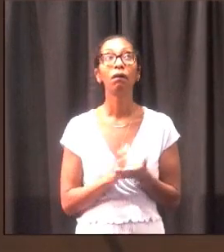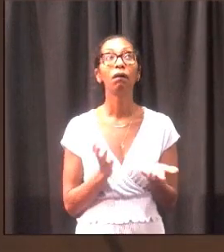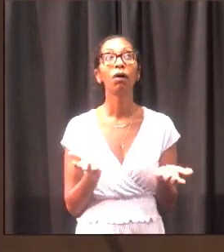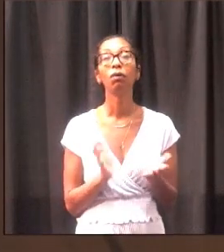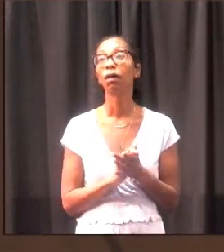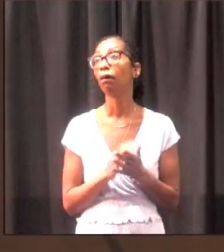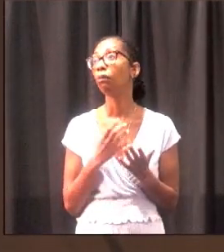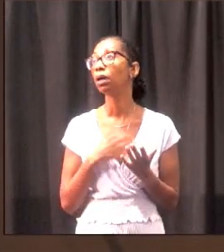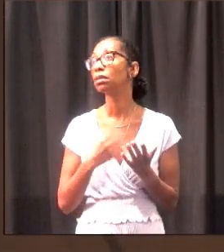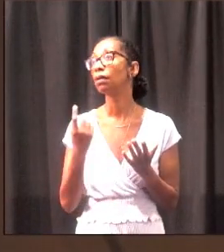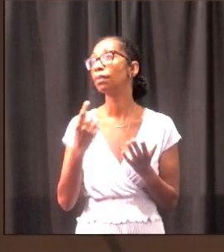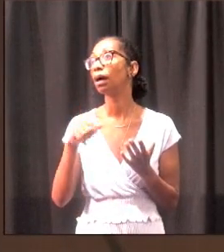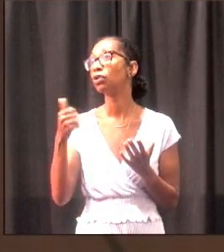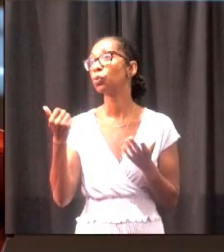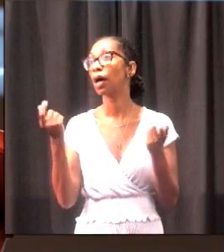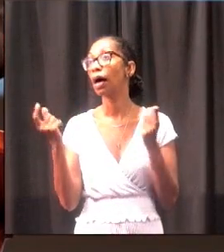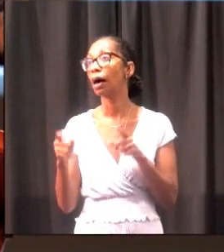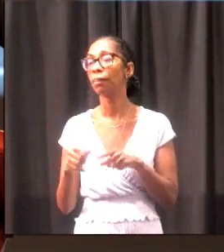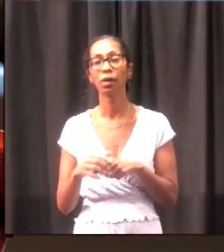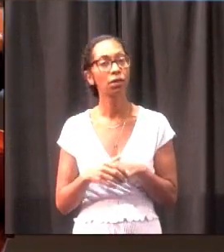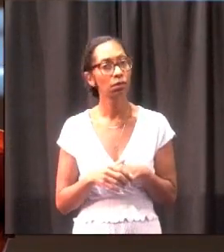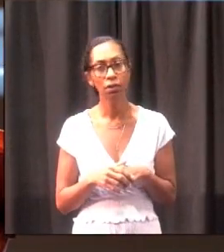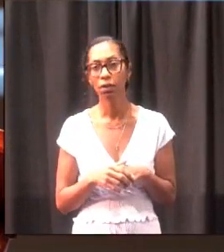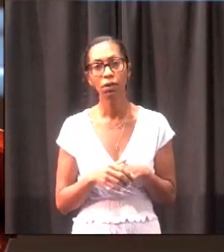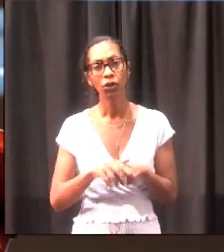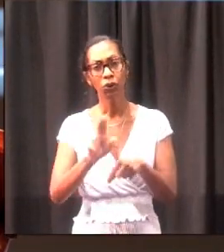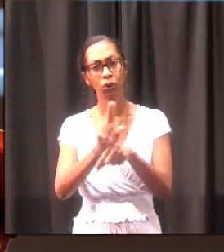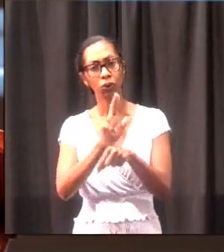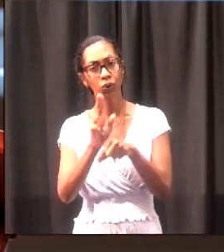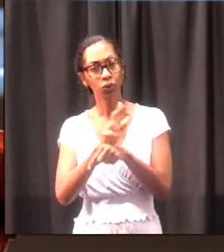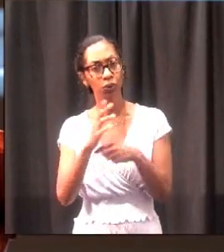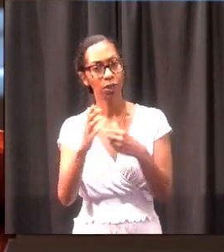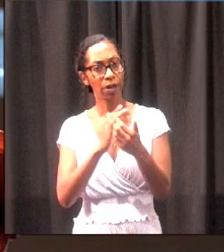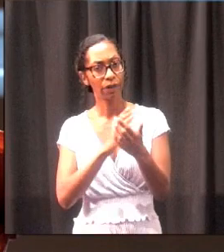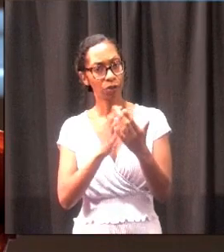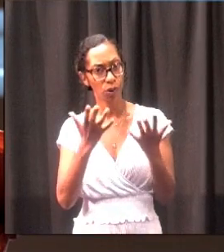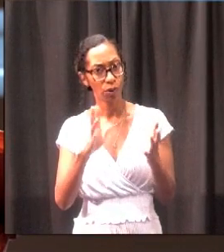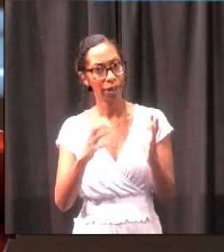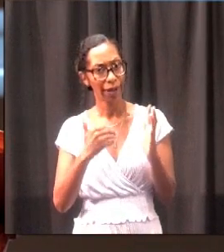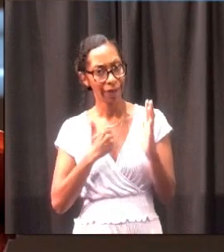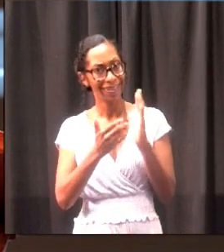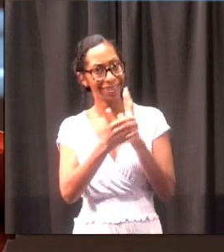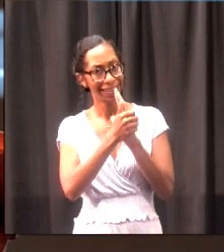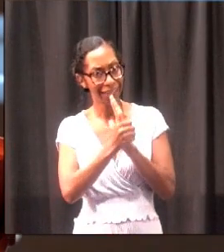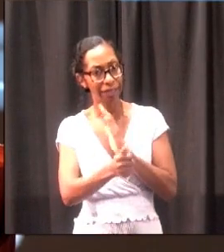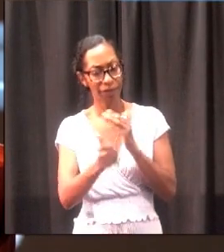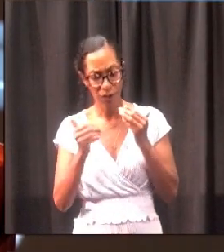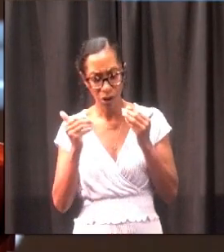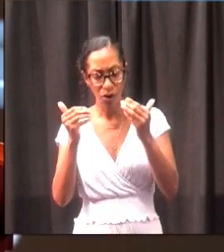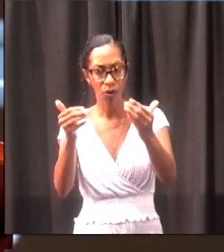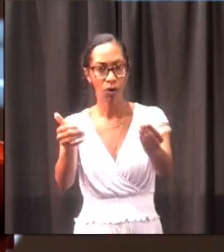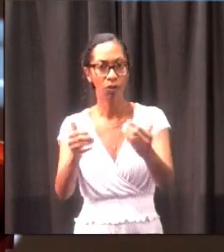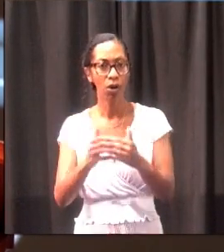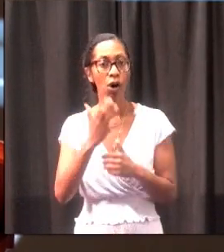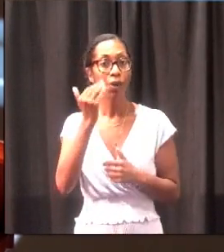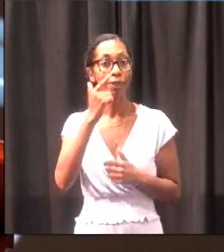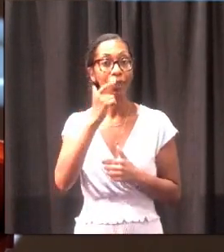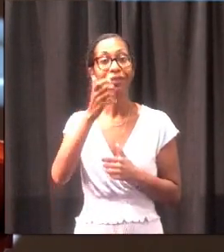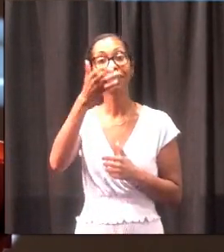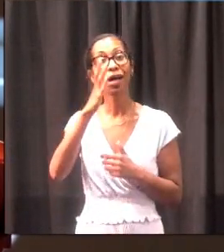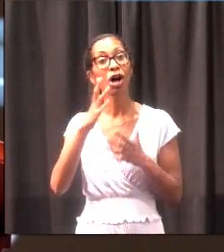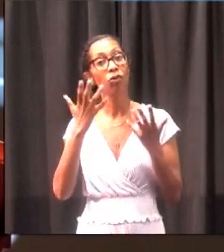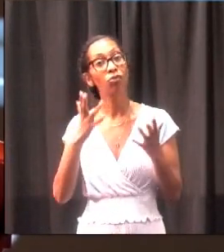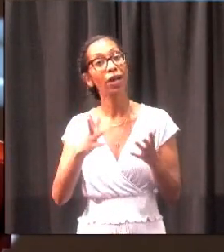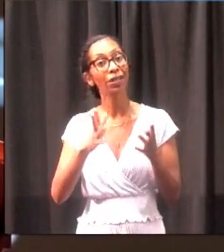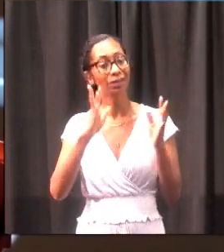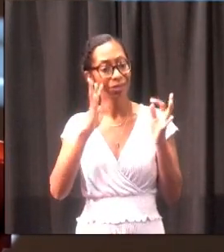something else. You must fulfill what's already inside of you, because it is guaranteed and confirmed by God